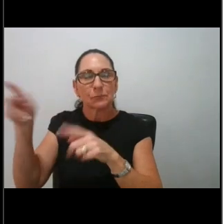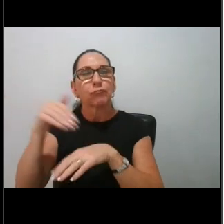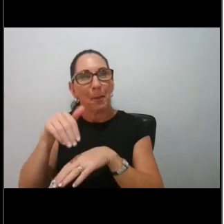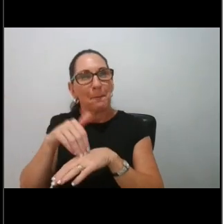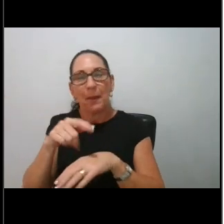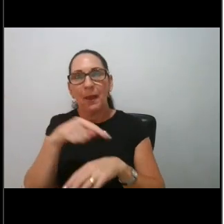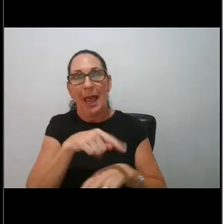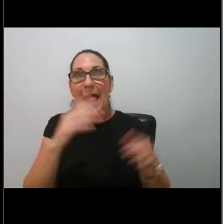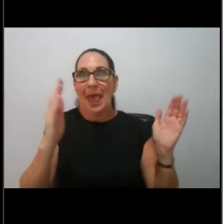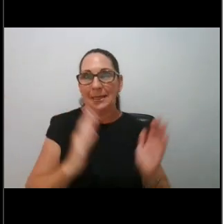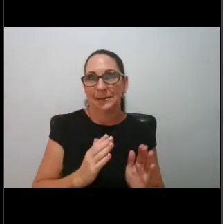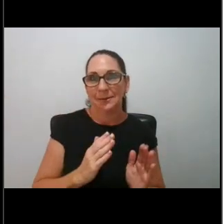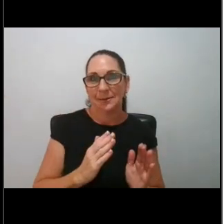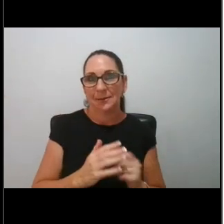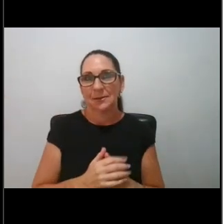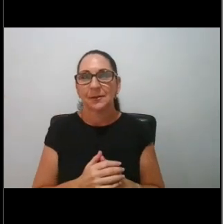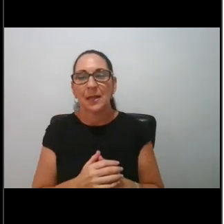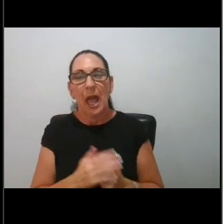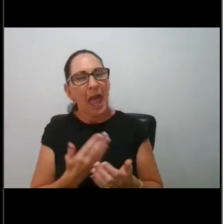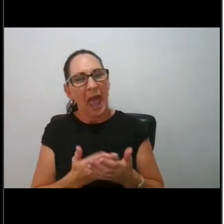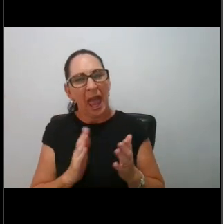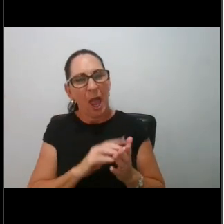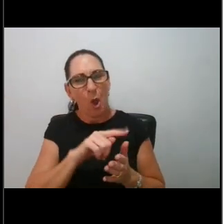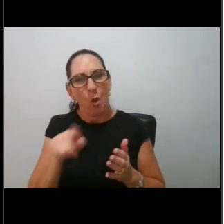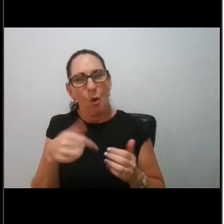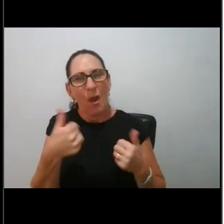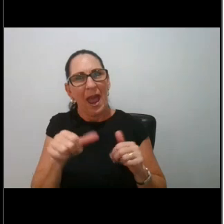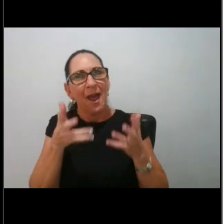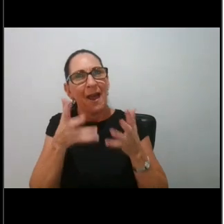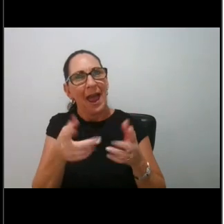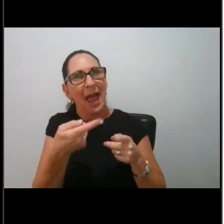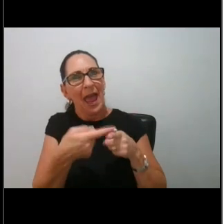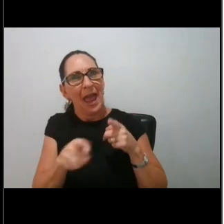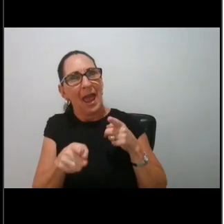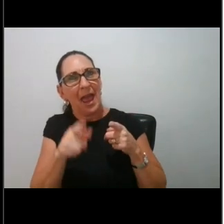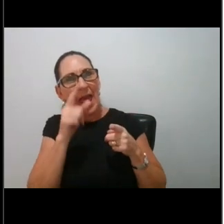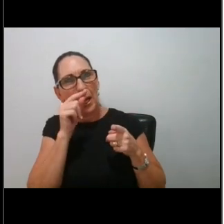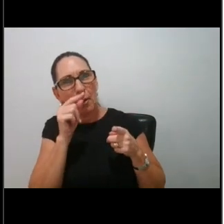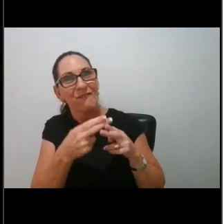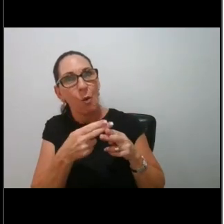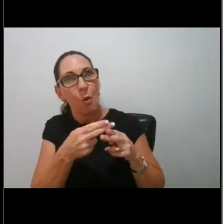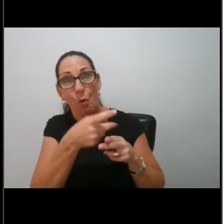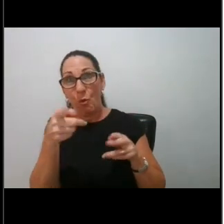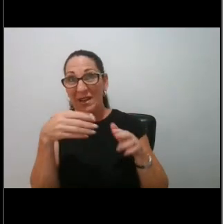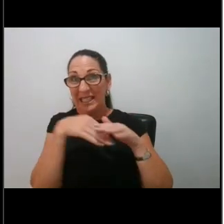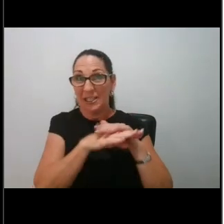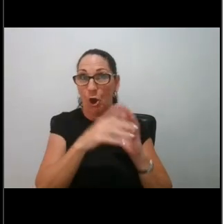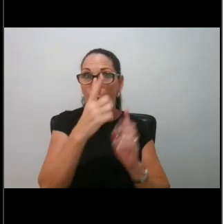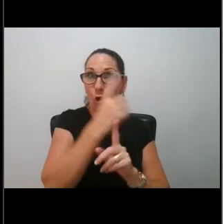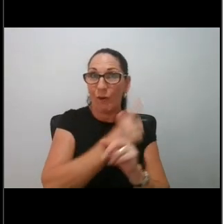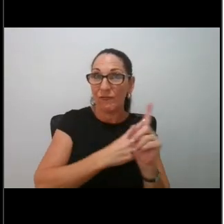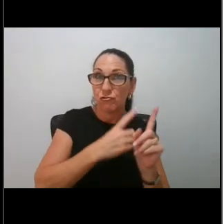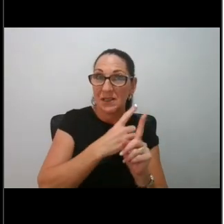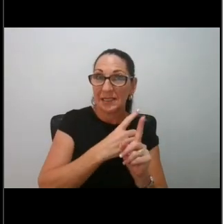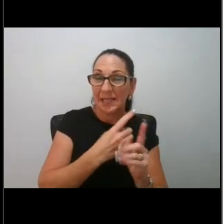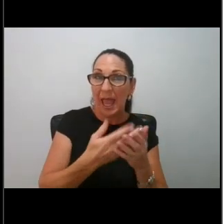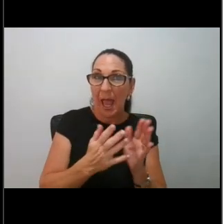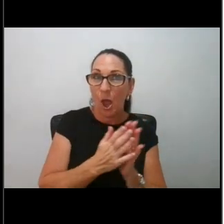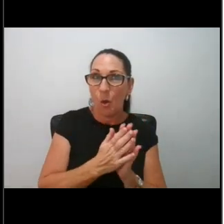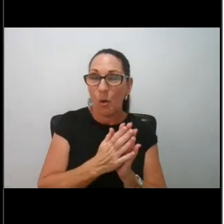So to be eligible for a conference process, there must be an offence